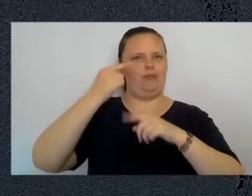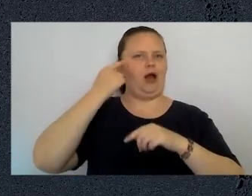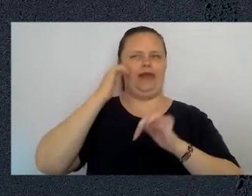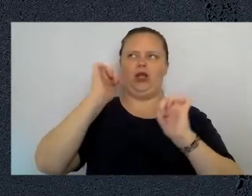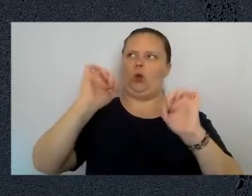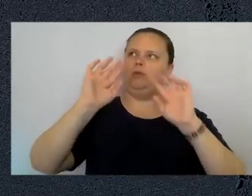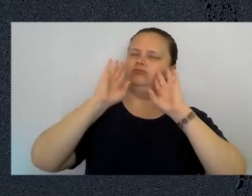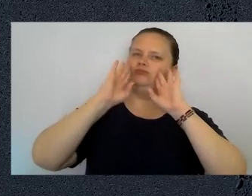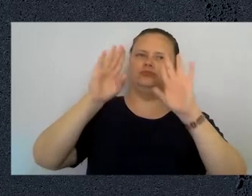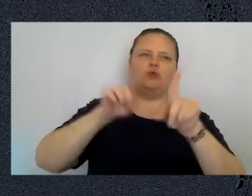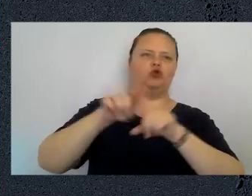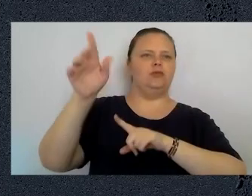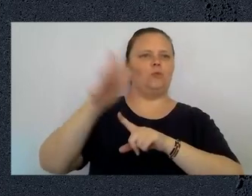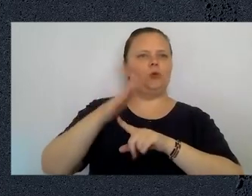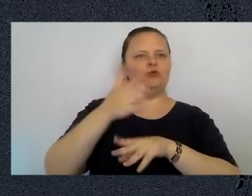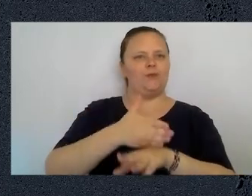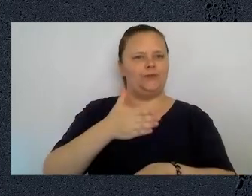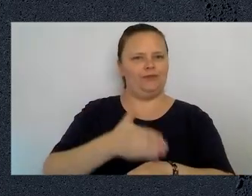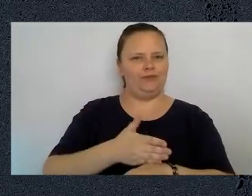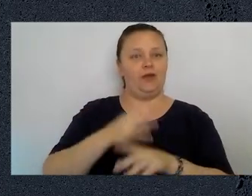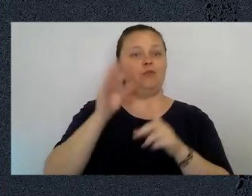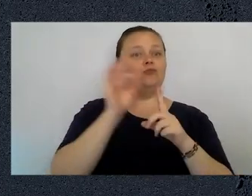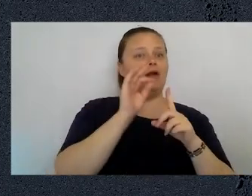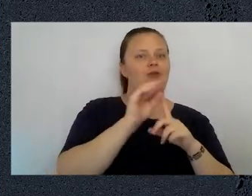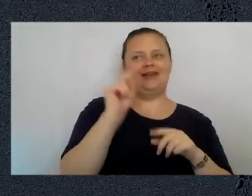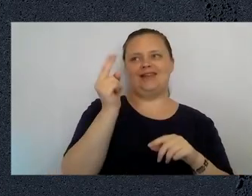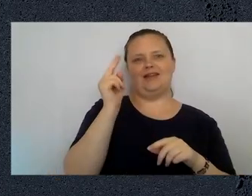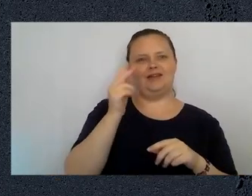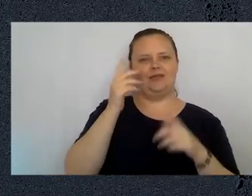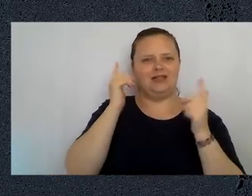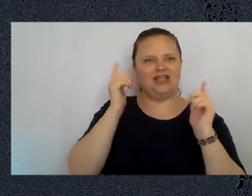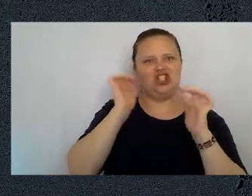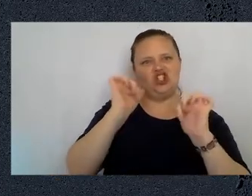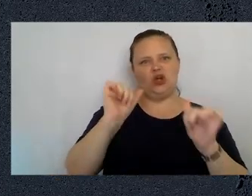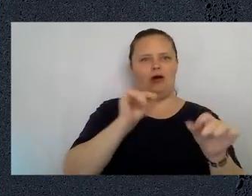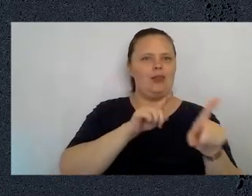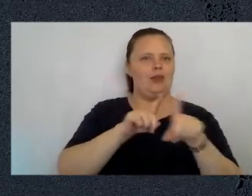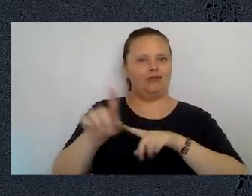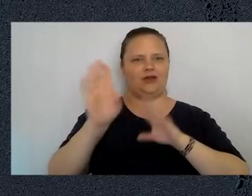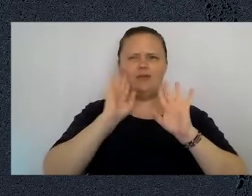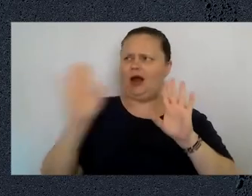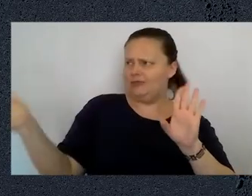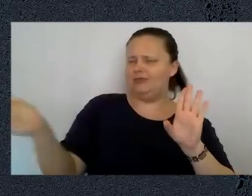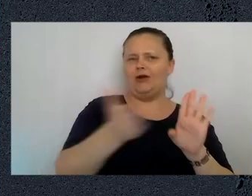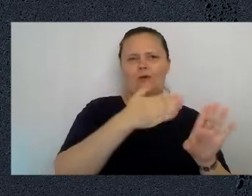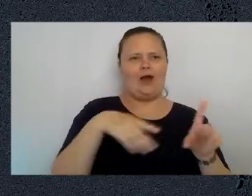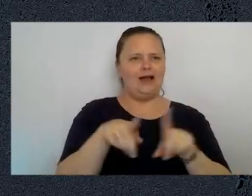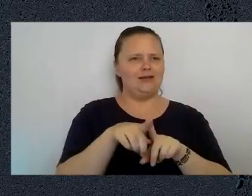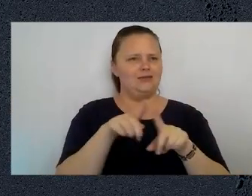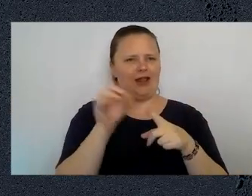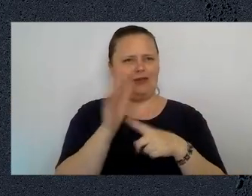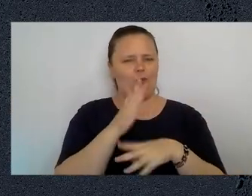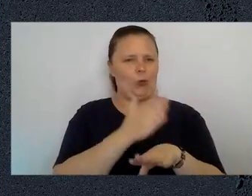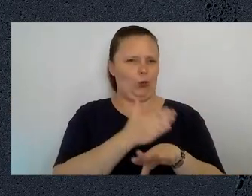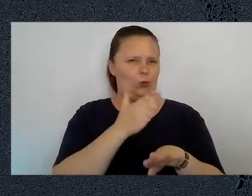most important job. Primary and secondary school teachers, you are doing the most... you are all doing important work, but you are